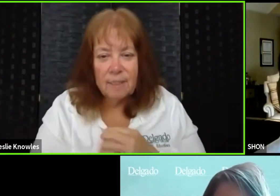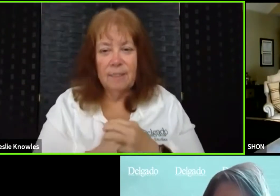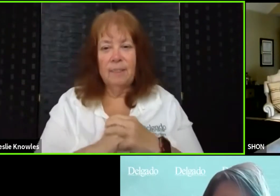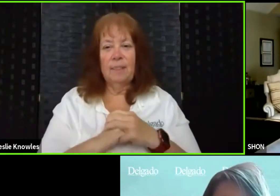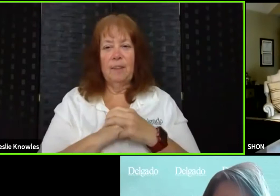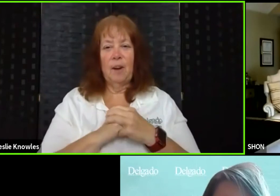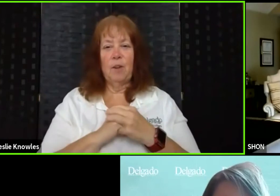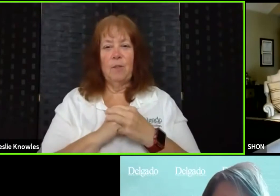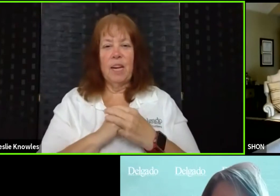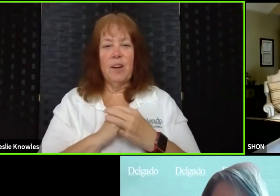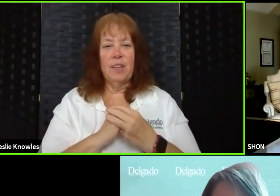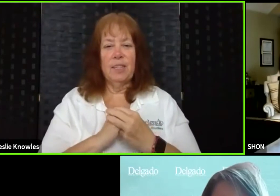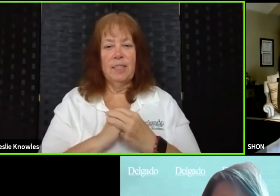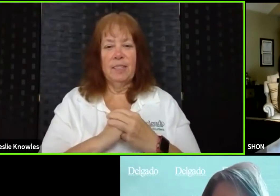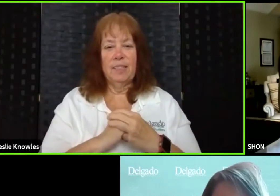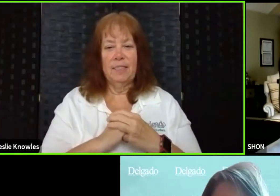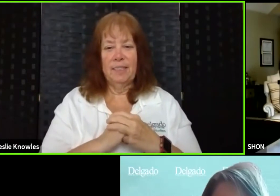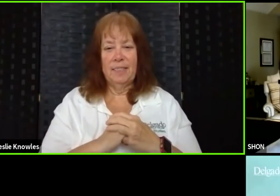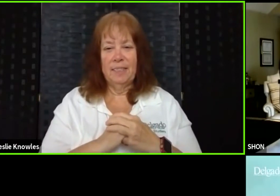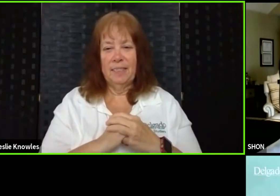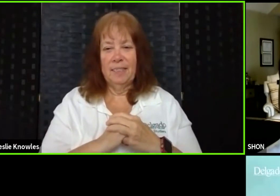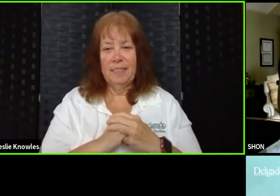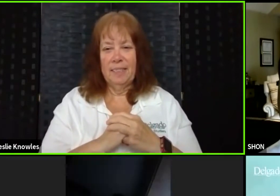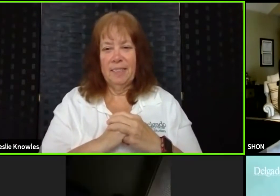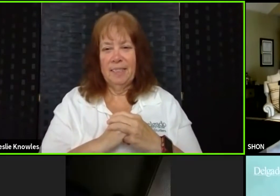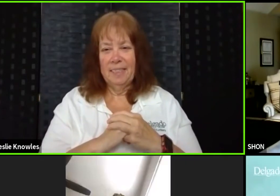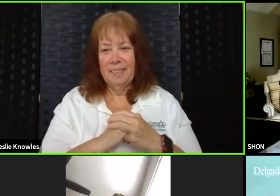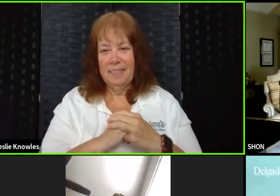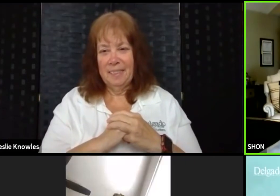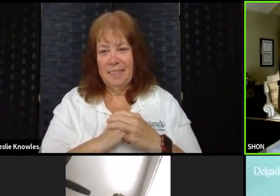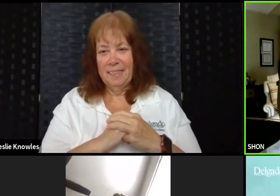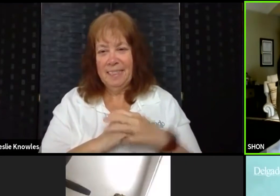Lexi, are you there?